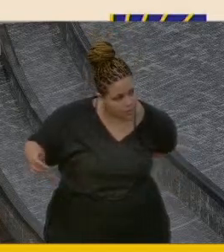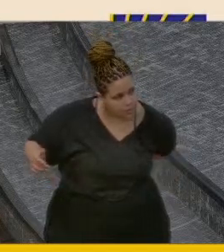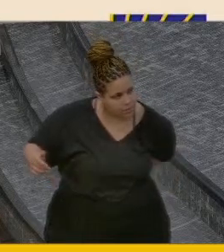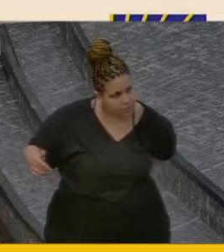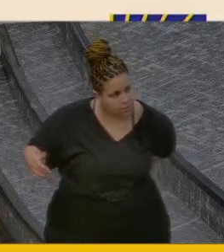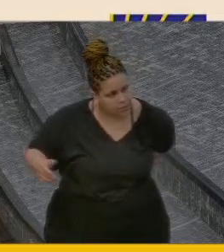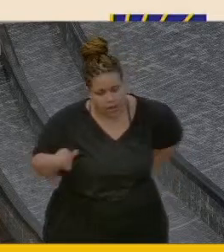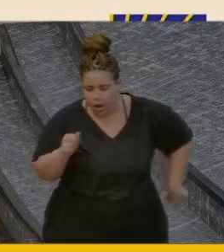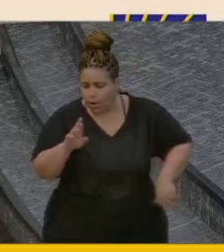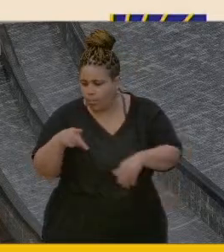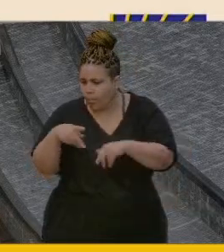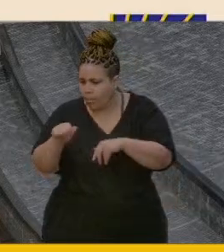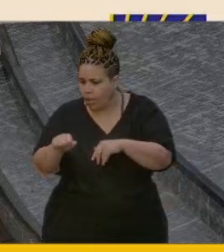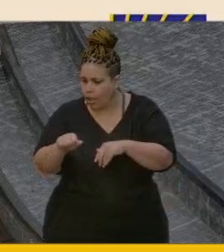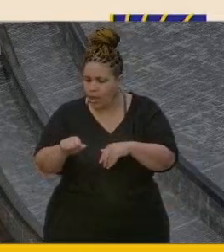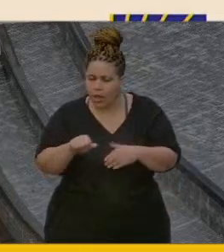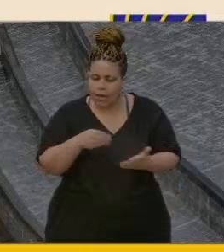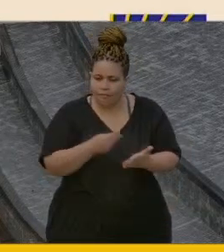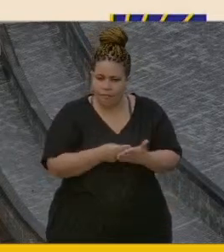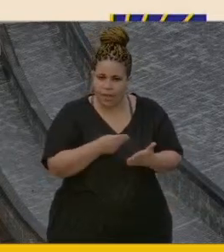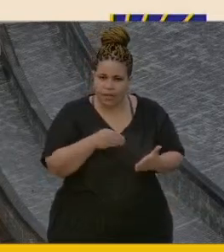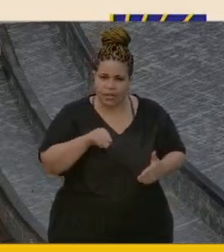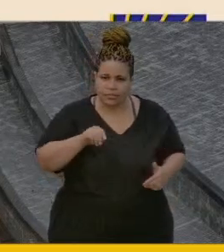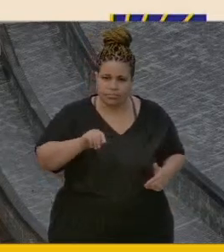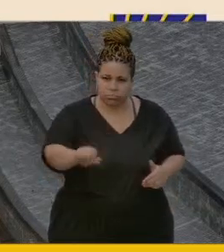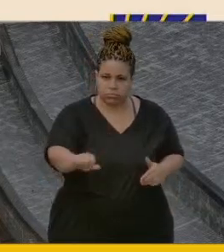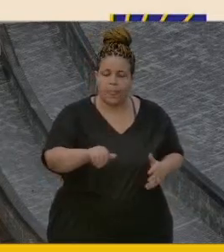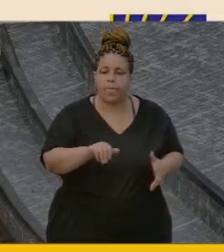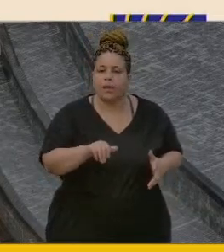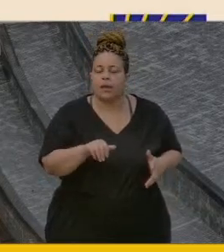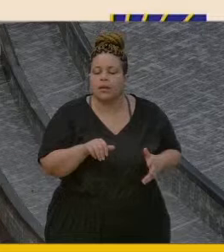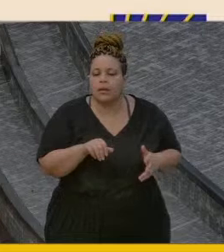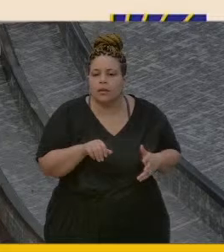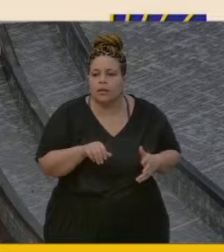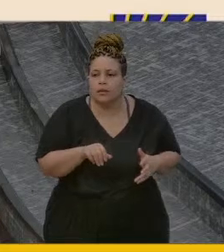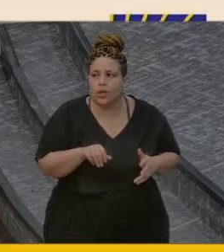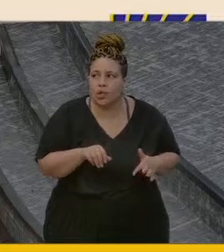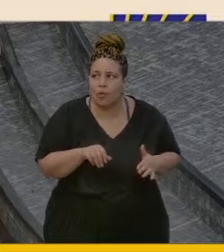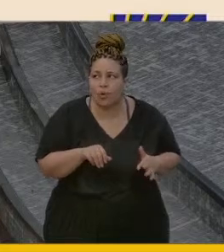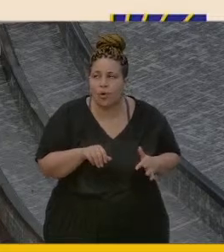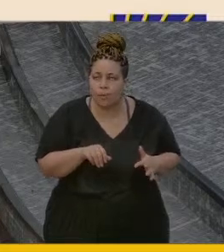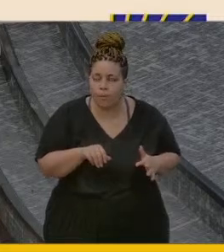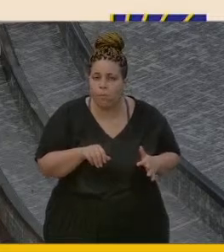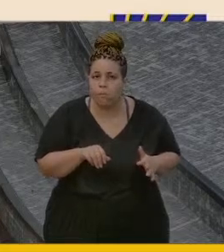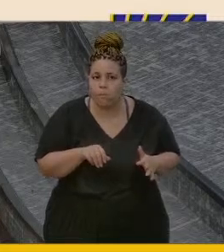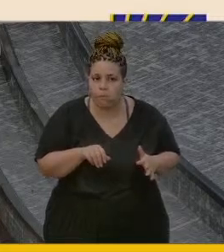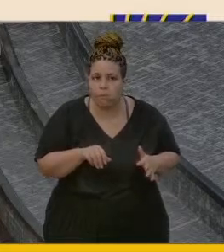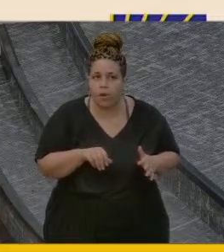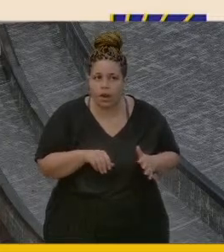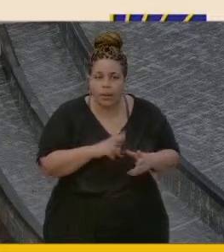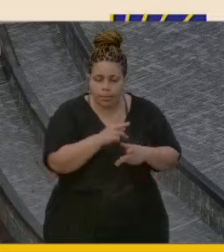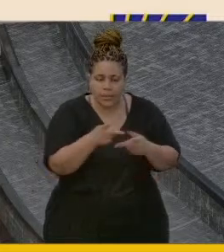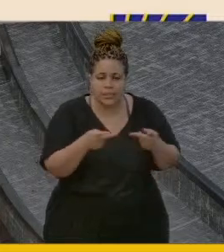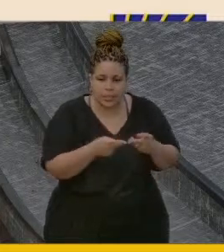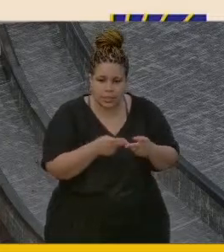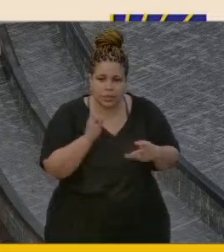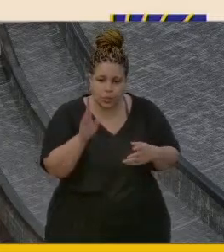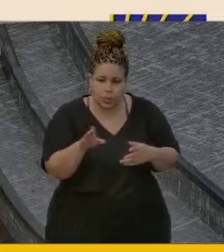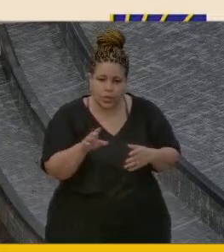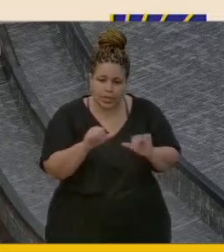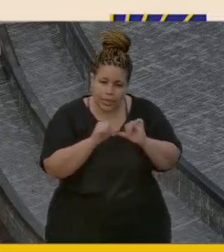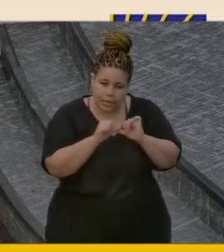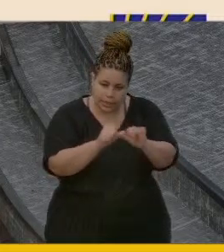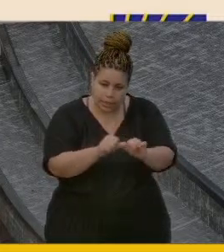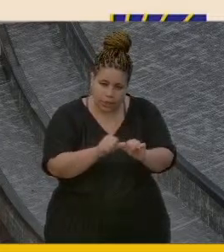ARPA funded positions, will those be able to continue to be funded based on any projections from